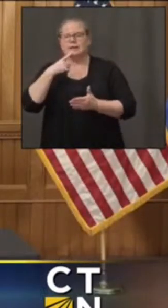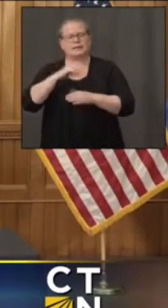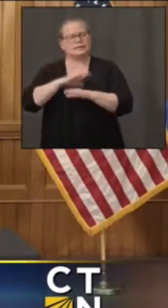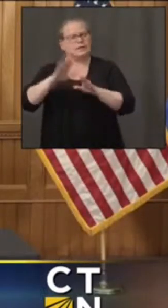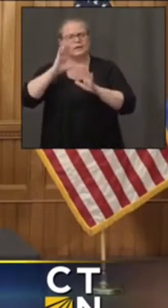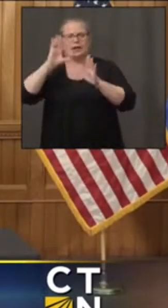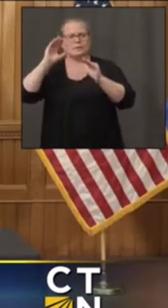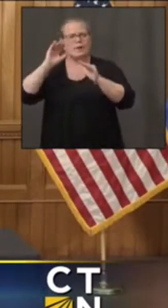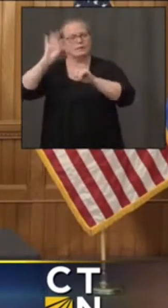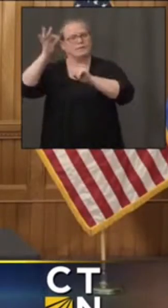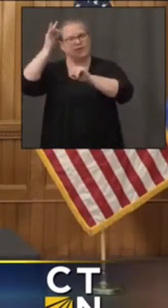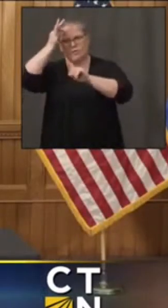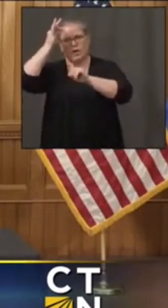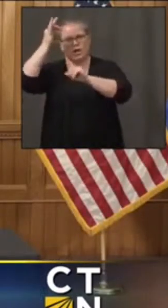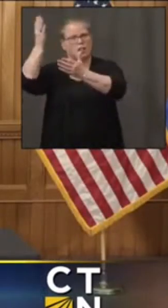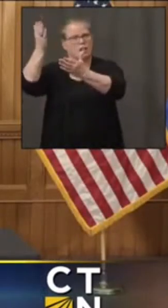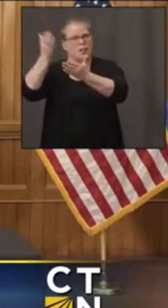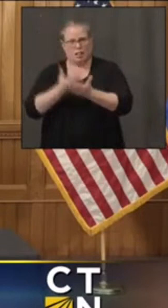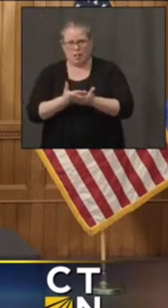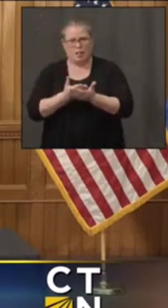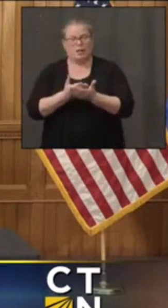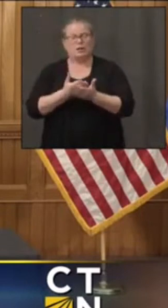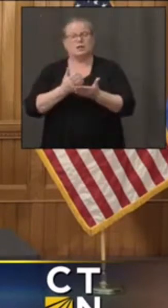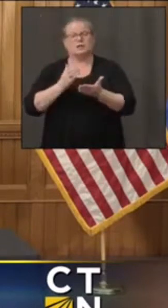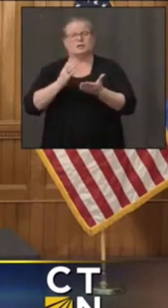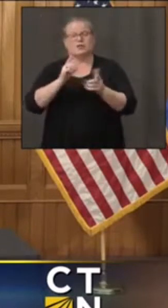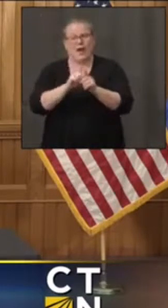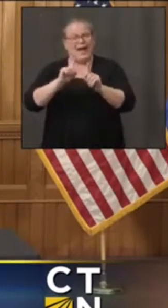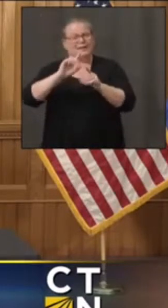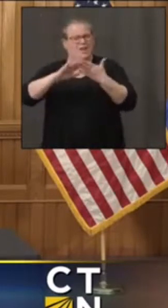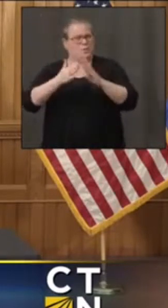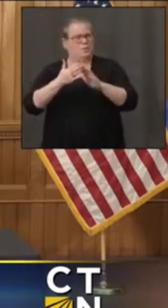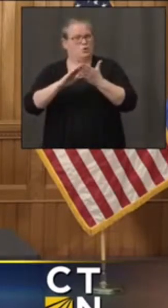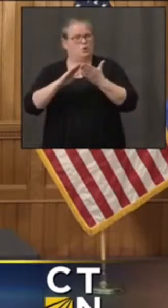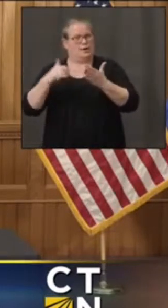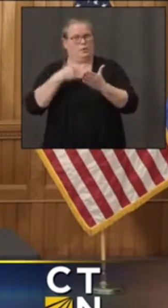it's all on us as a community. My question to you,